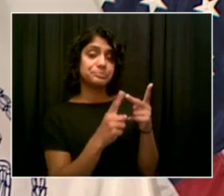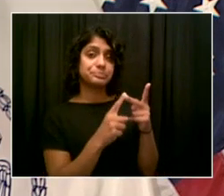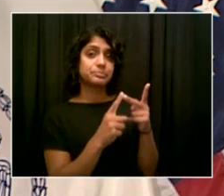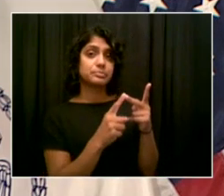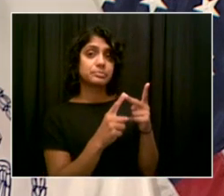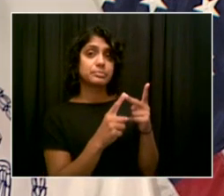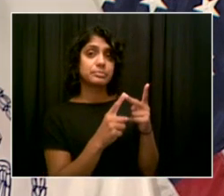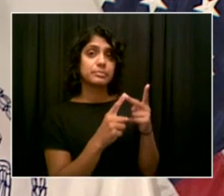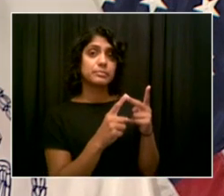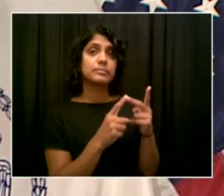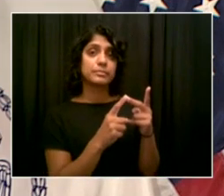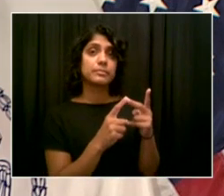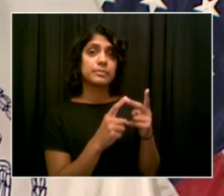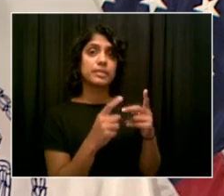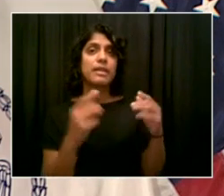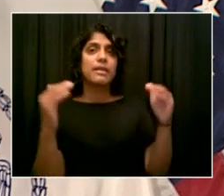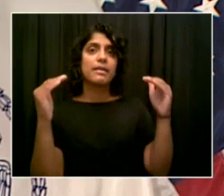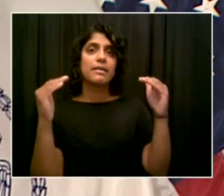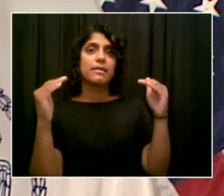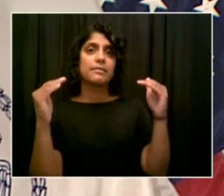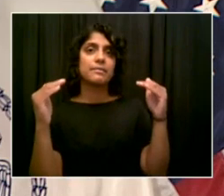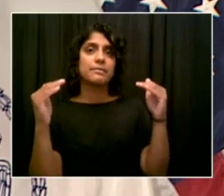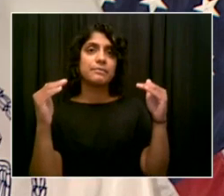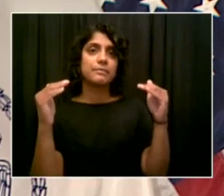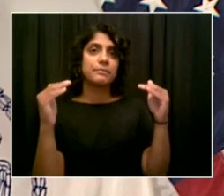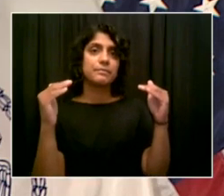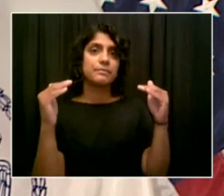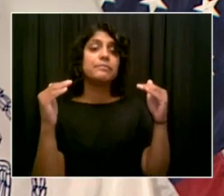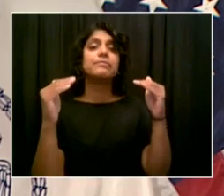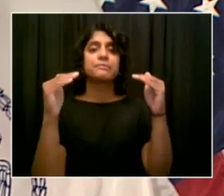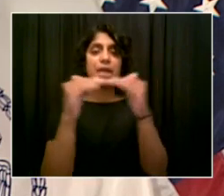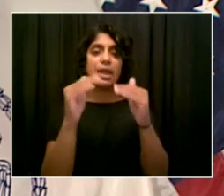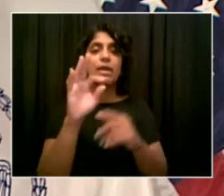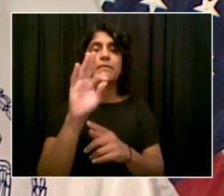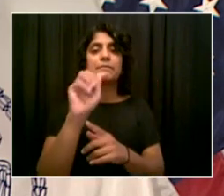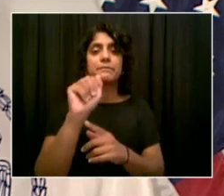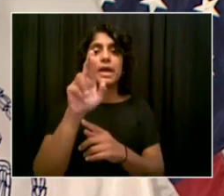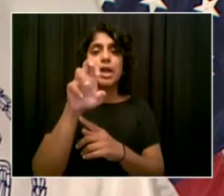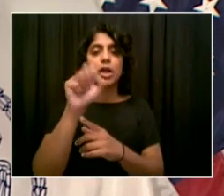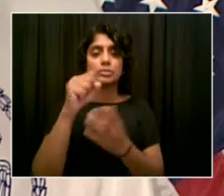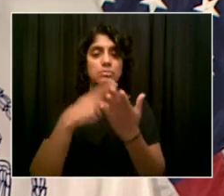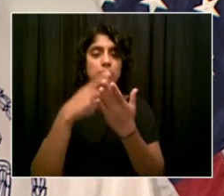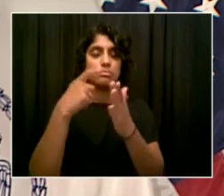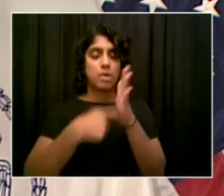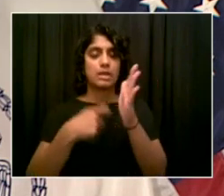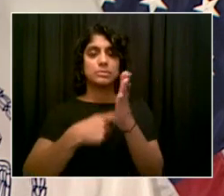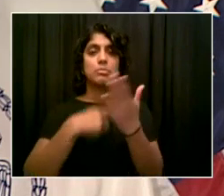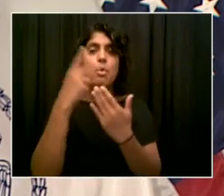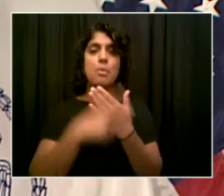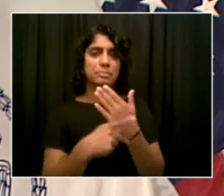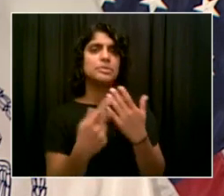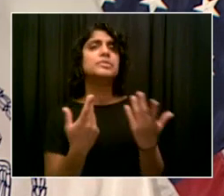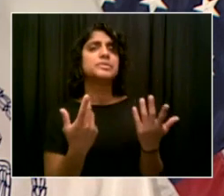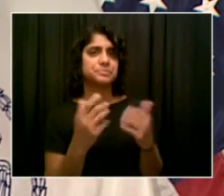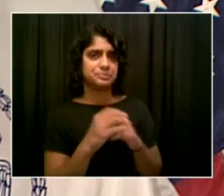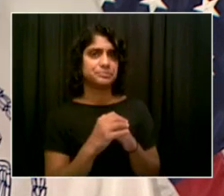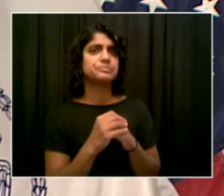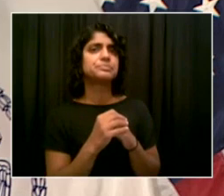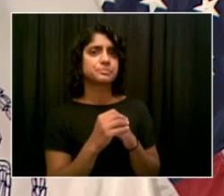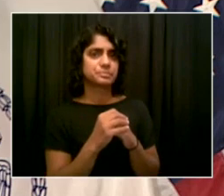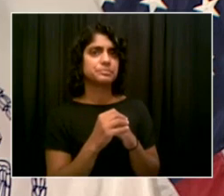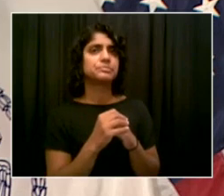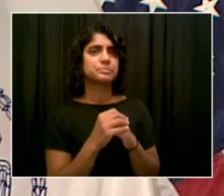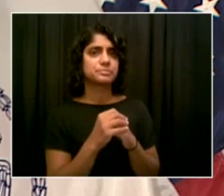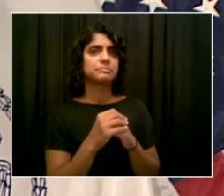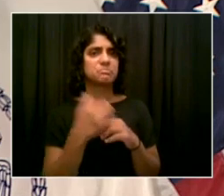$65 million cut last year. Was that fully restored? And when will Fair Fare offices reopen from the COVID closures?